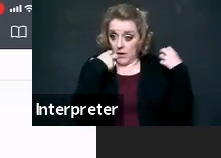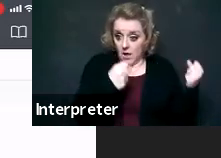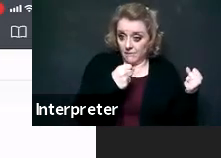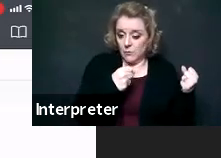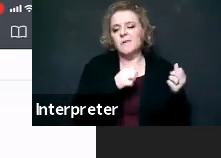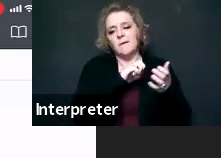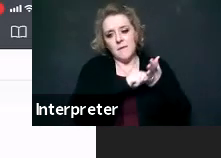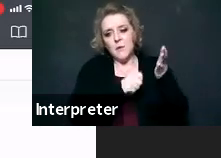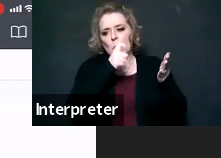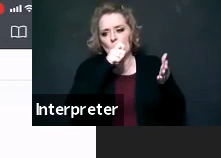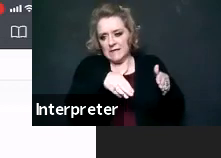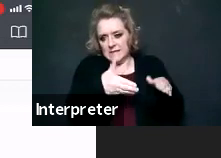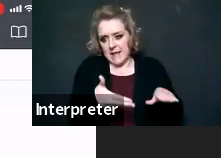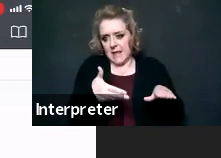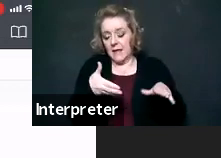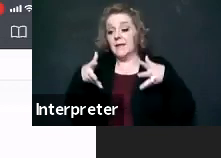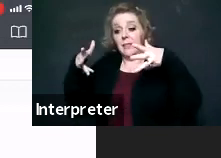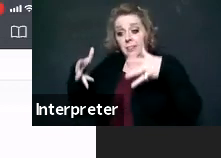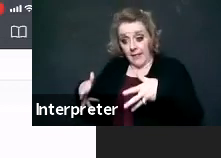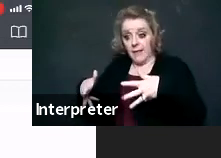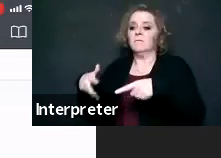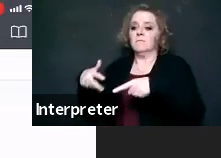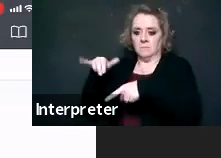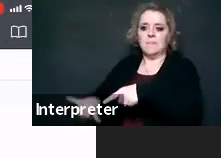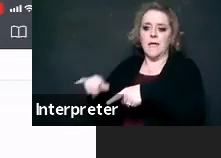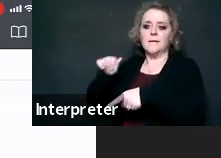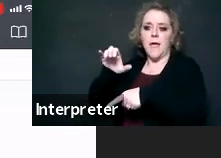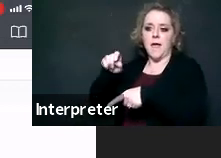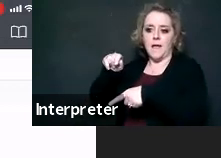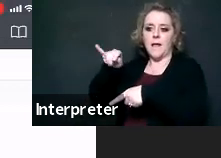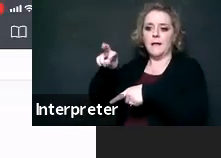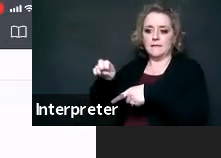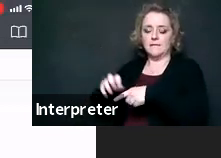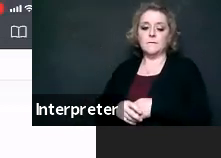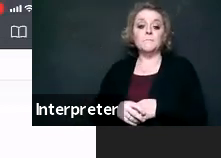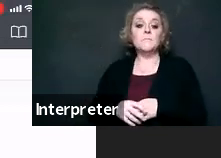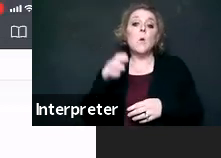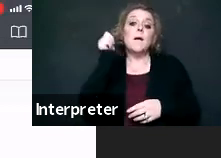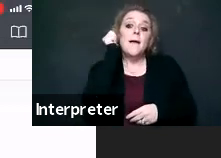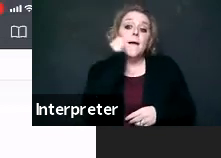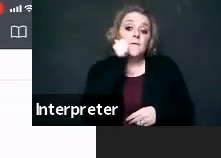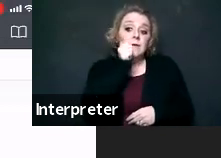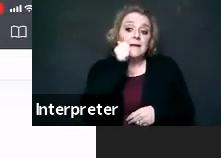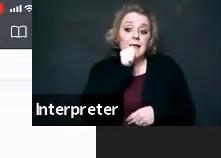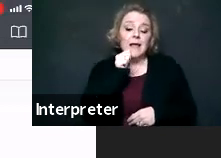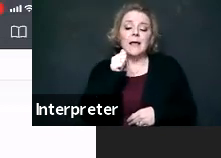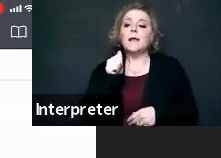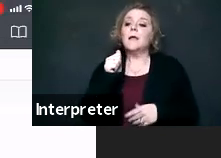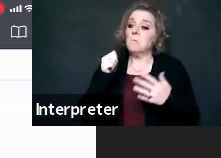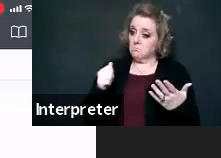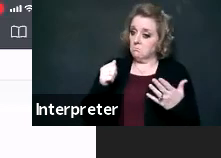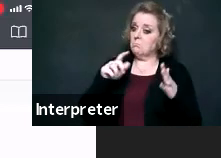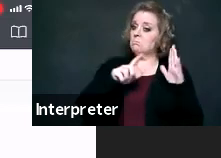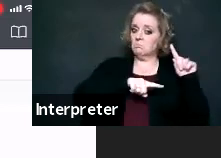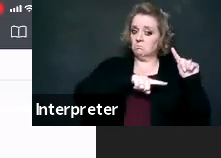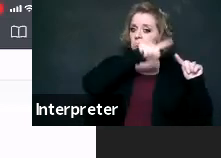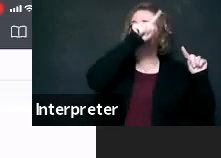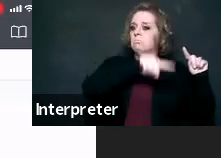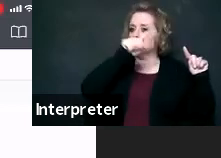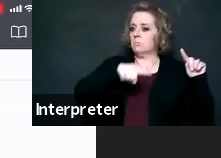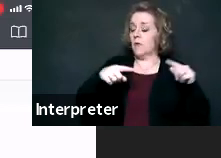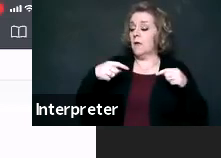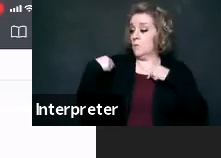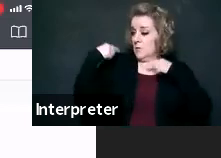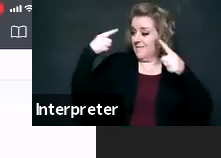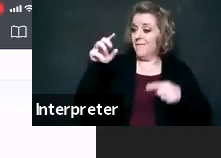there. New cases by day. So we've only had one occurrence since in this month where